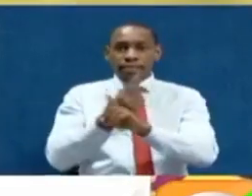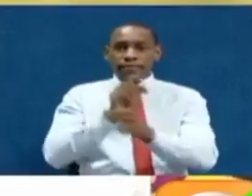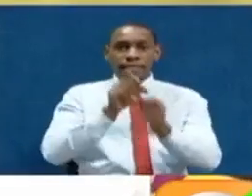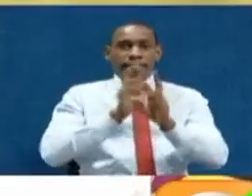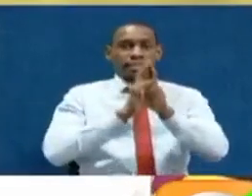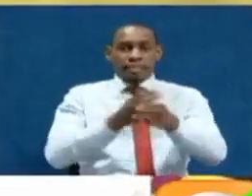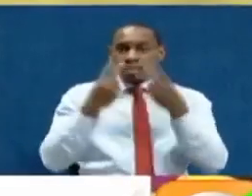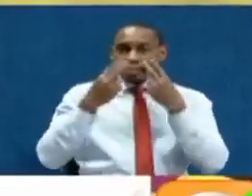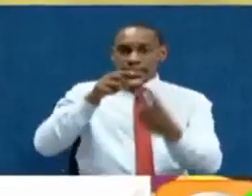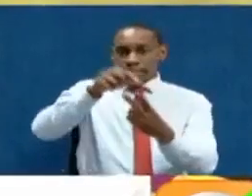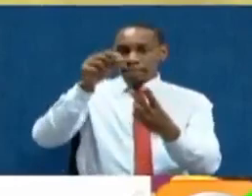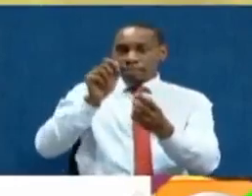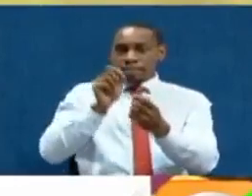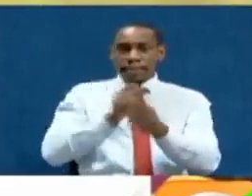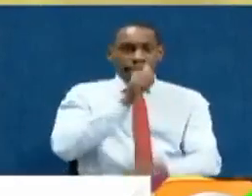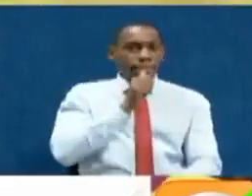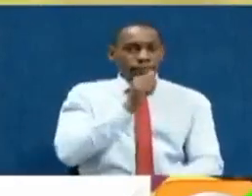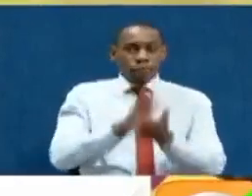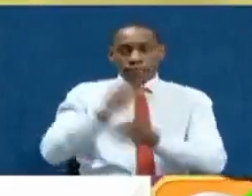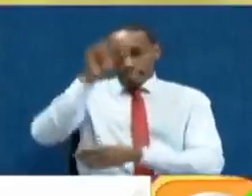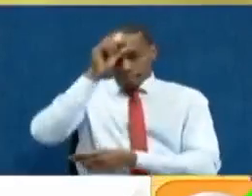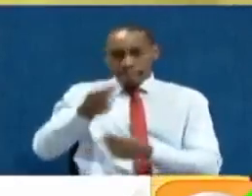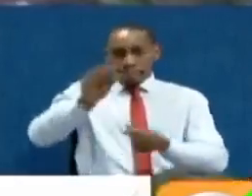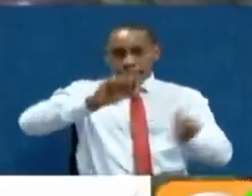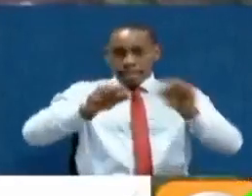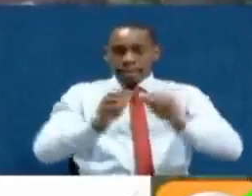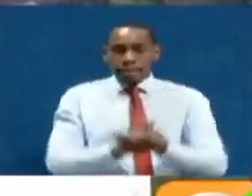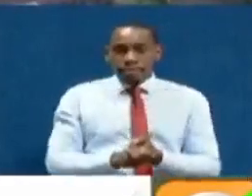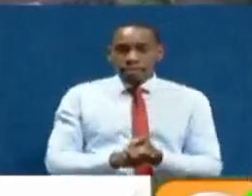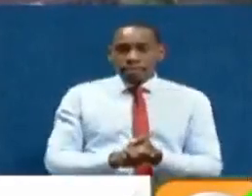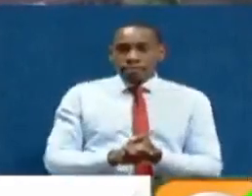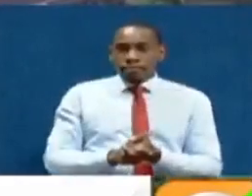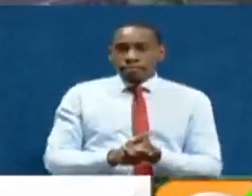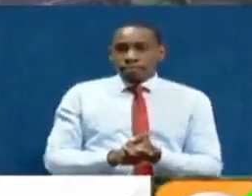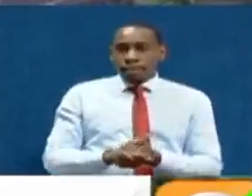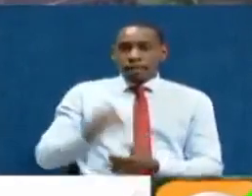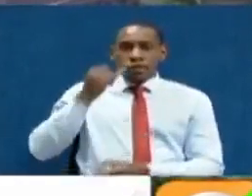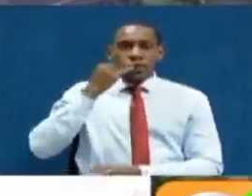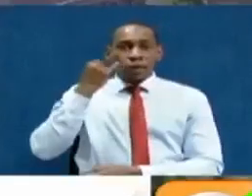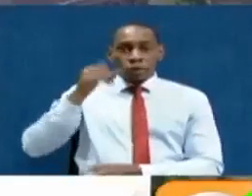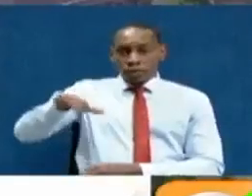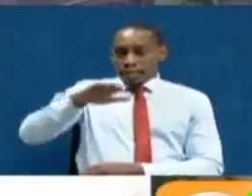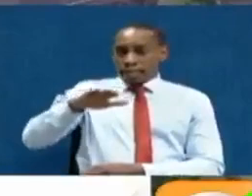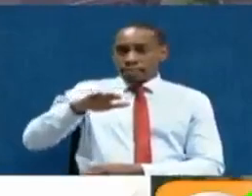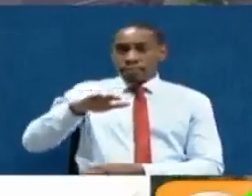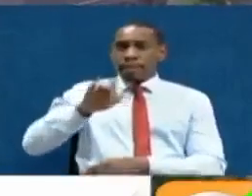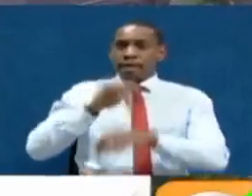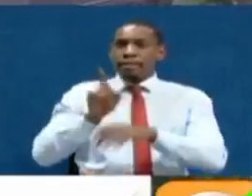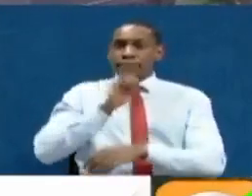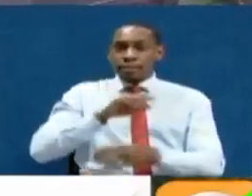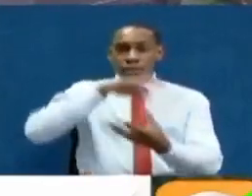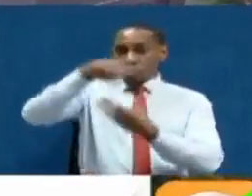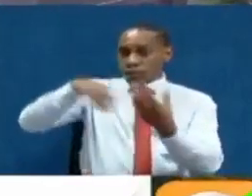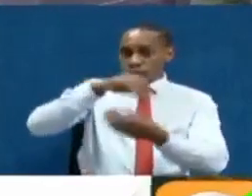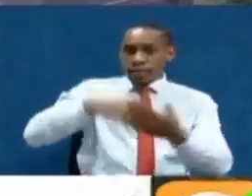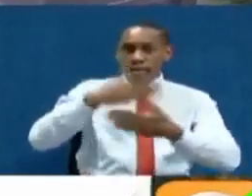results seen from samples tested in private and government laboratories. St. Andrew's Turi in Nakuru has become the latest victim of such a